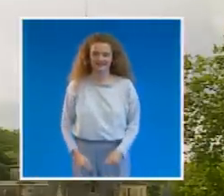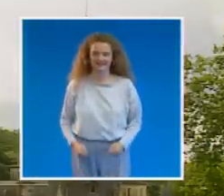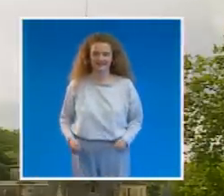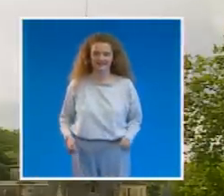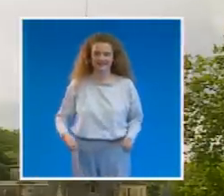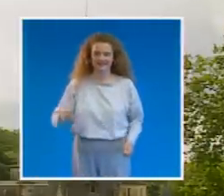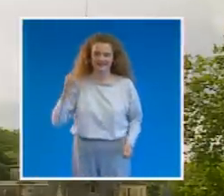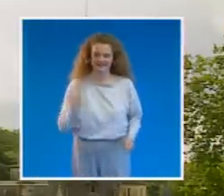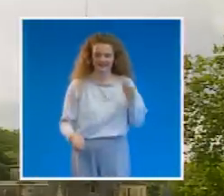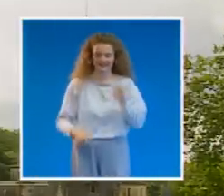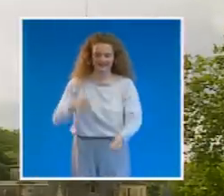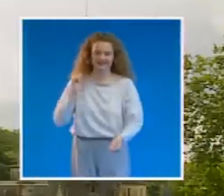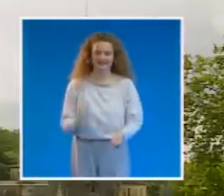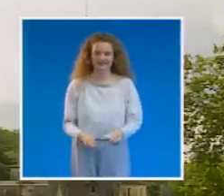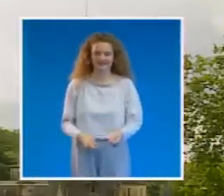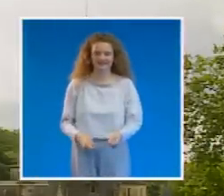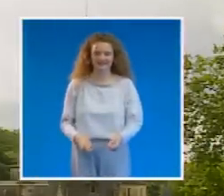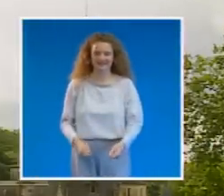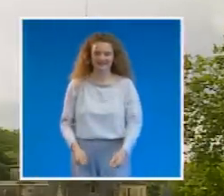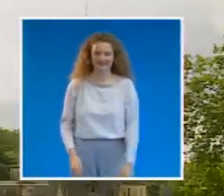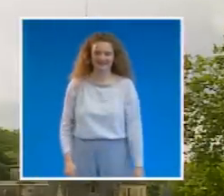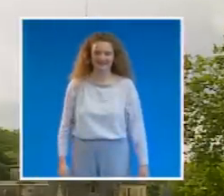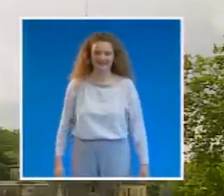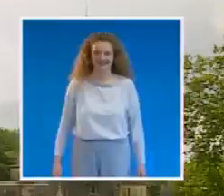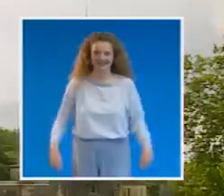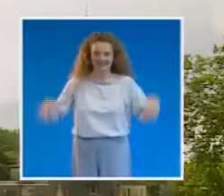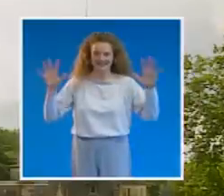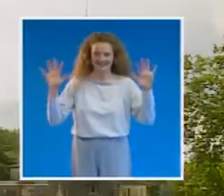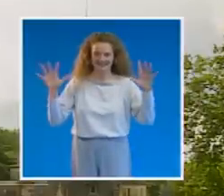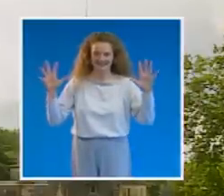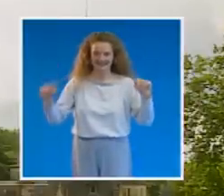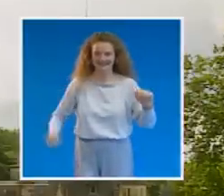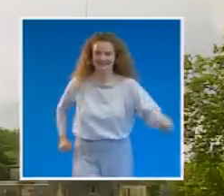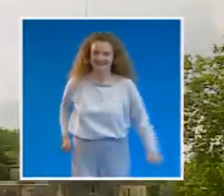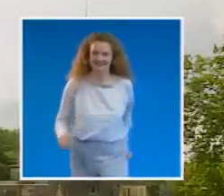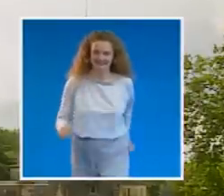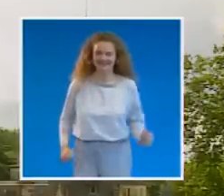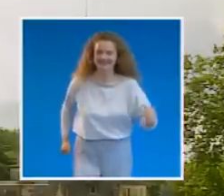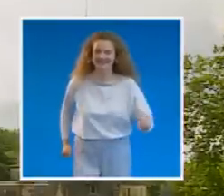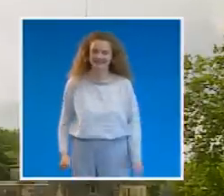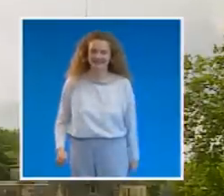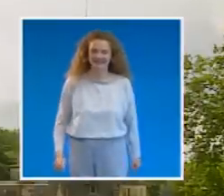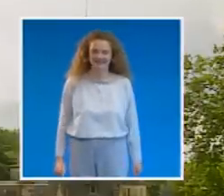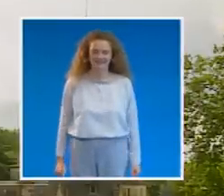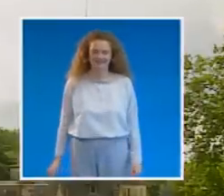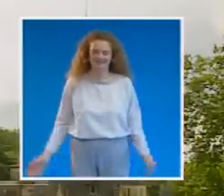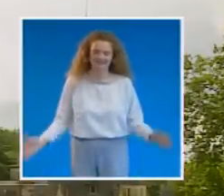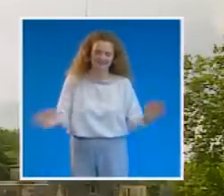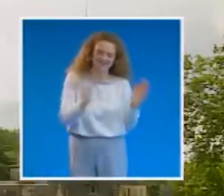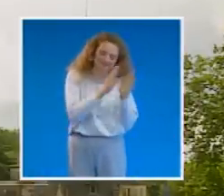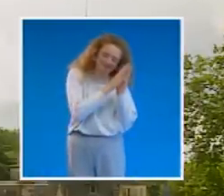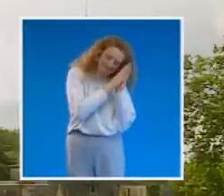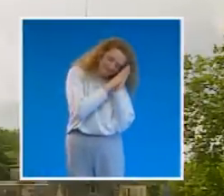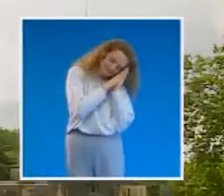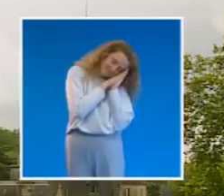drum and beat like this, tum, tum, tum. Shake your fingers, stamp your feet, close your eyes